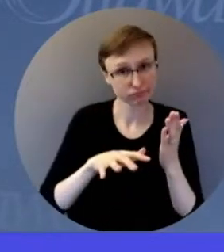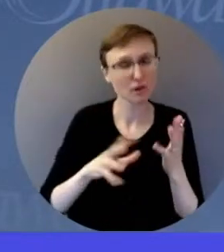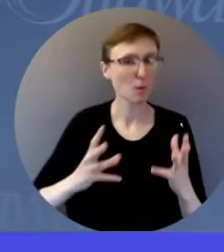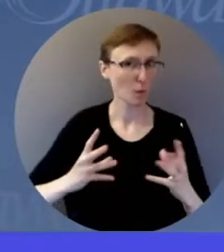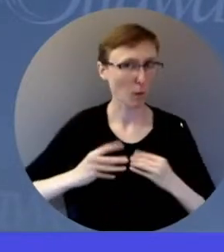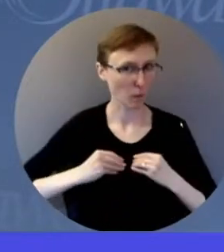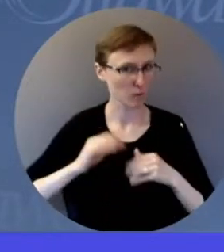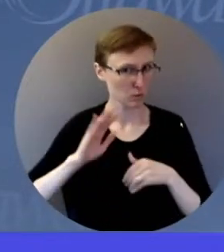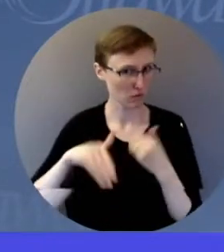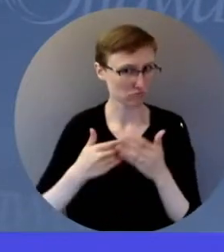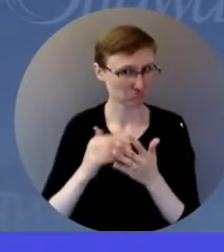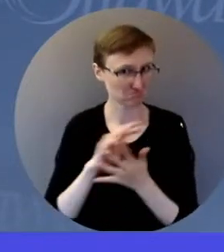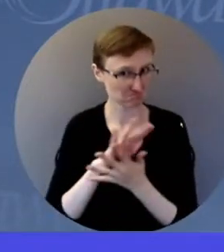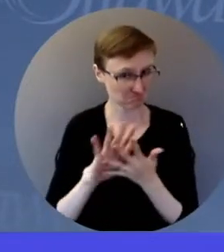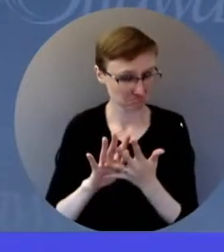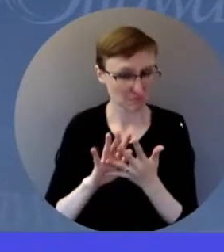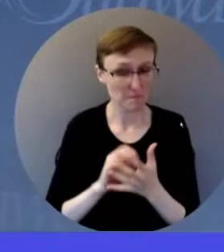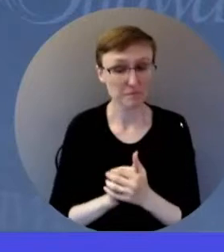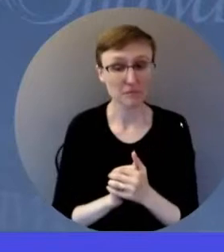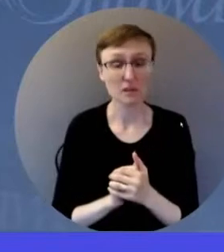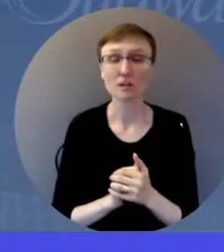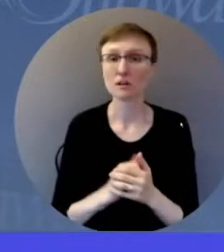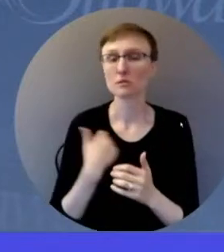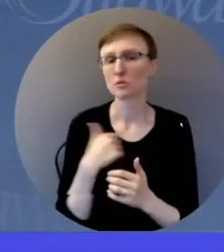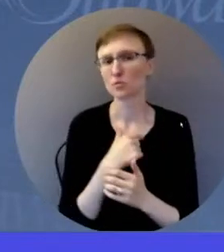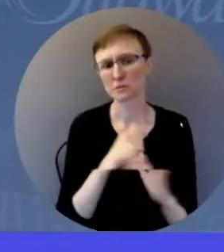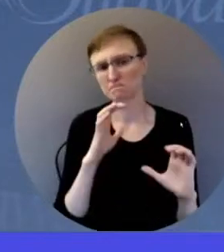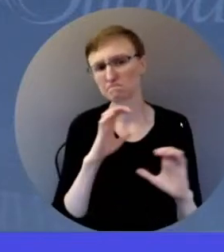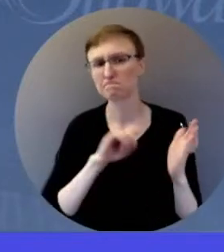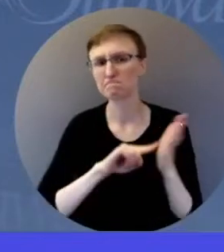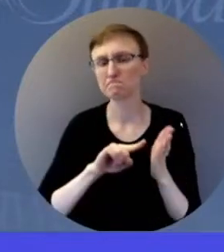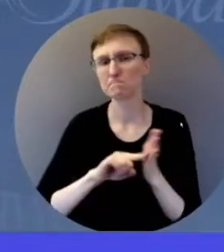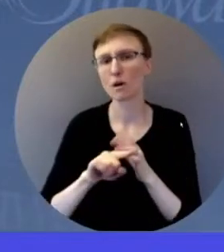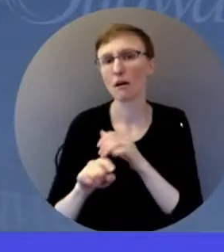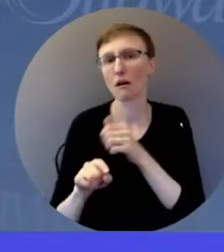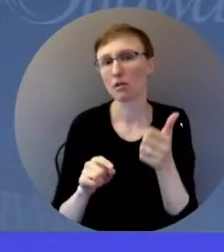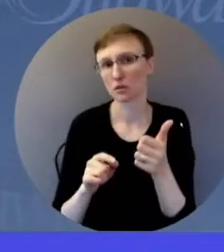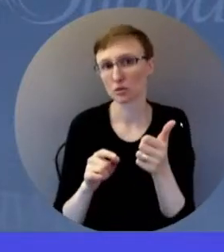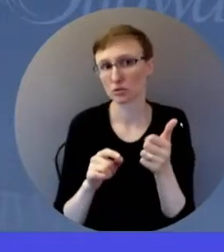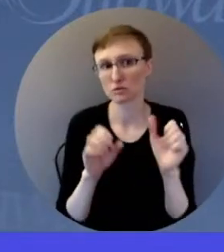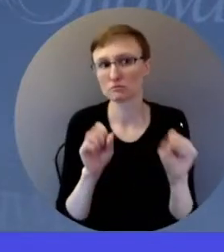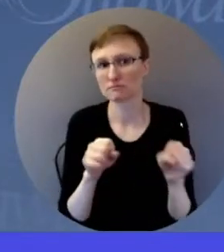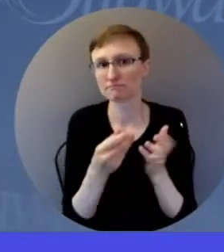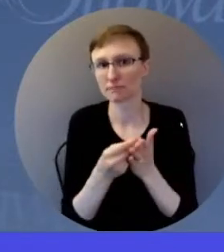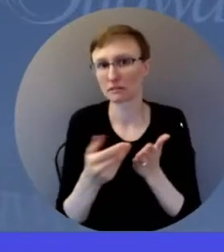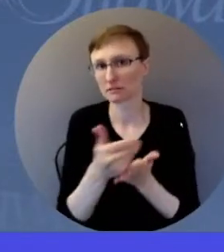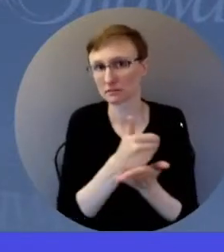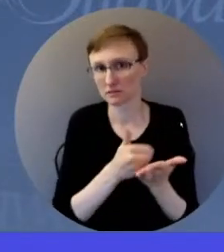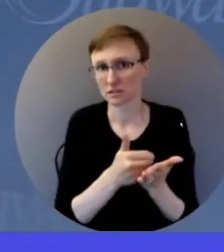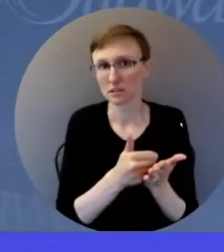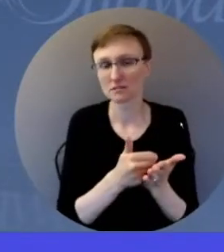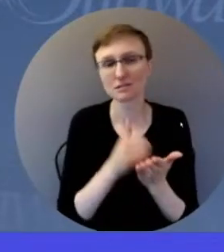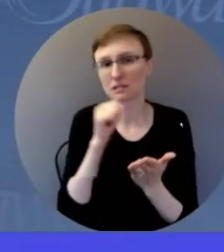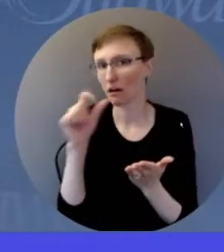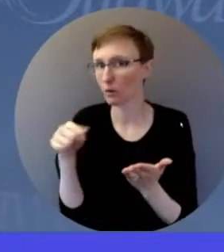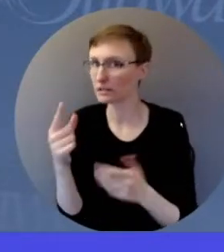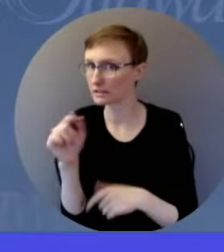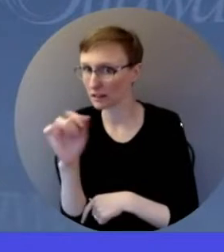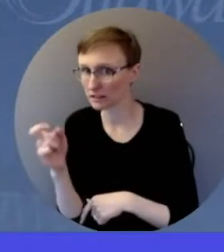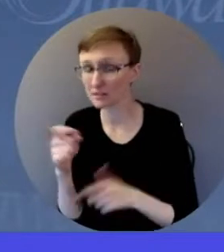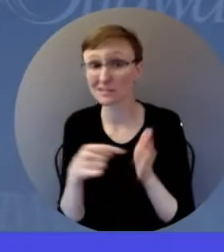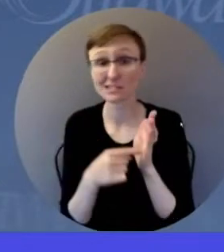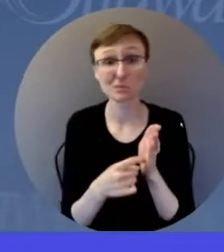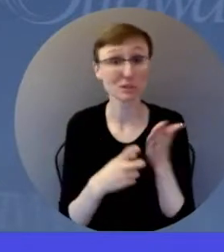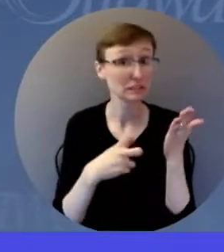alternative sources of revenue other than tax dollars, whether that's a ticket surcharge, whether it's air rights,